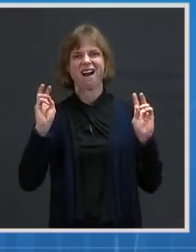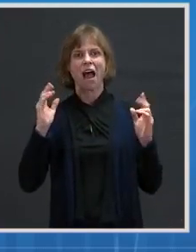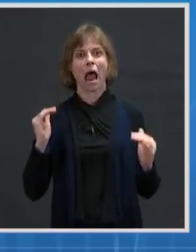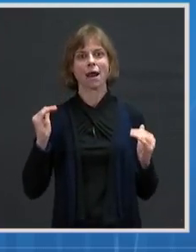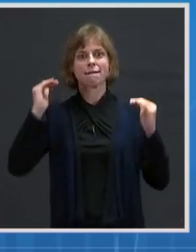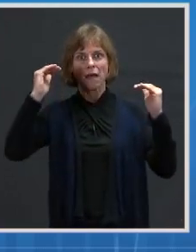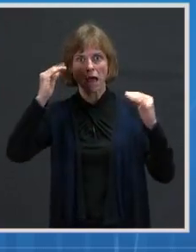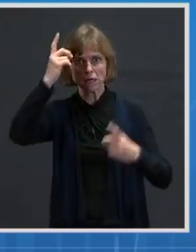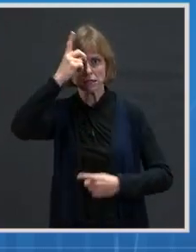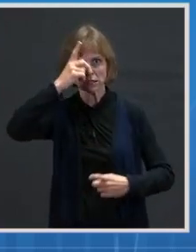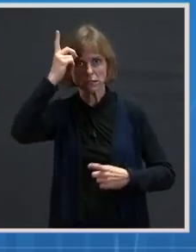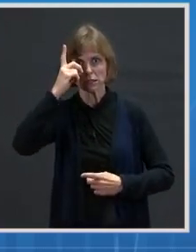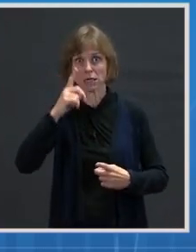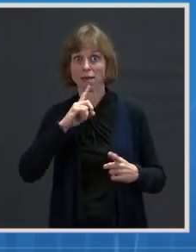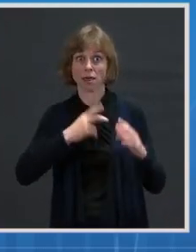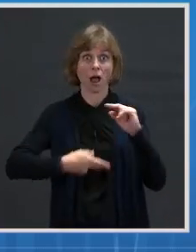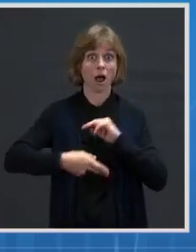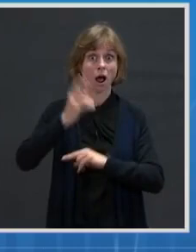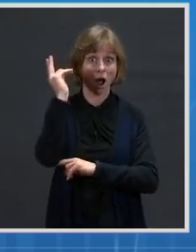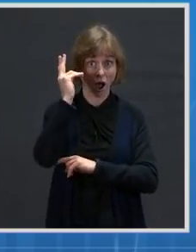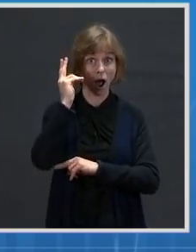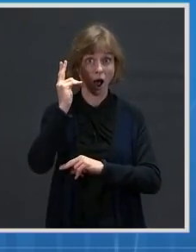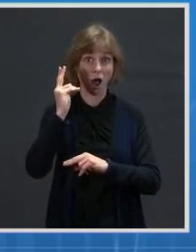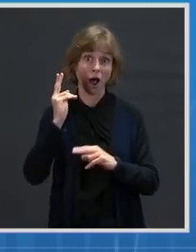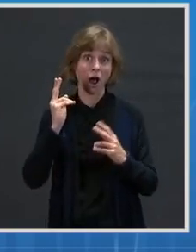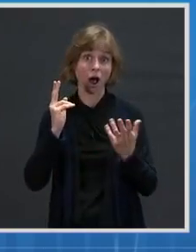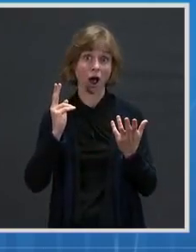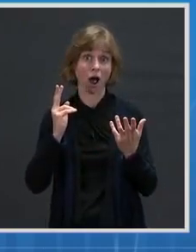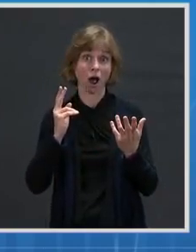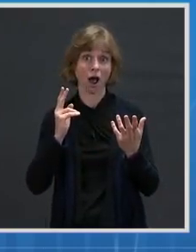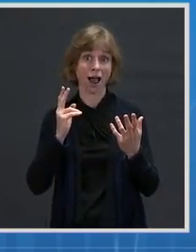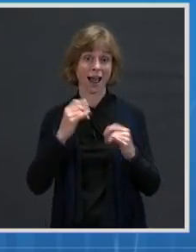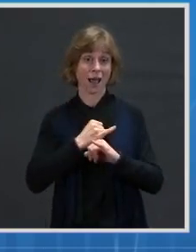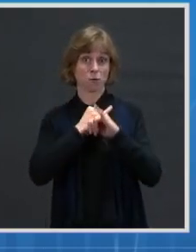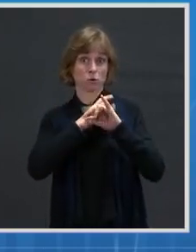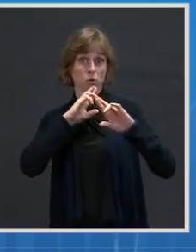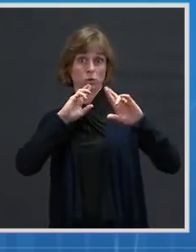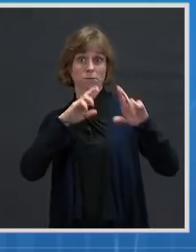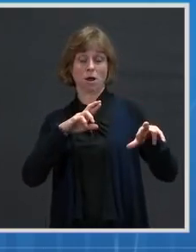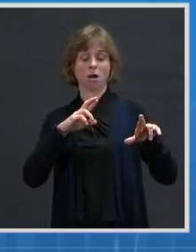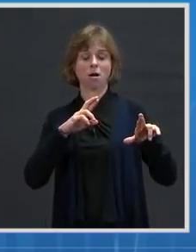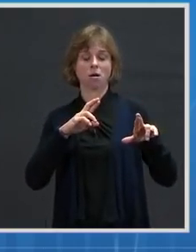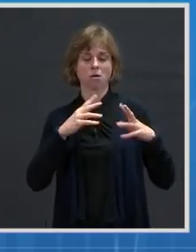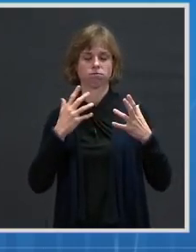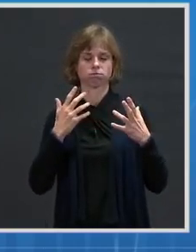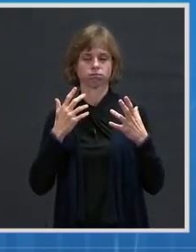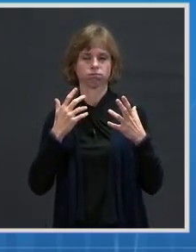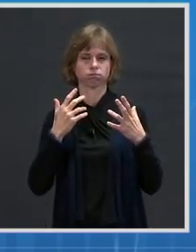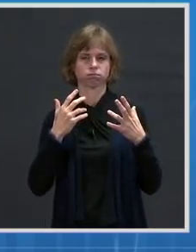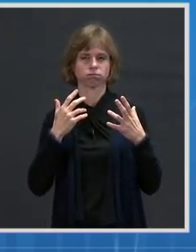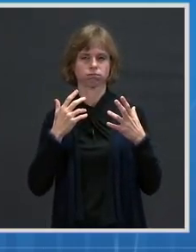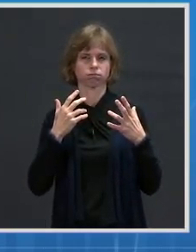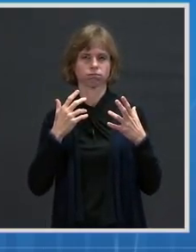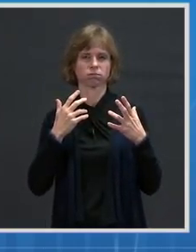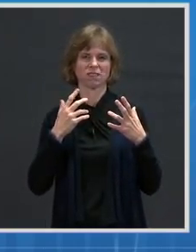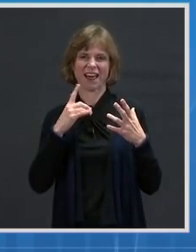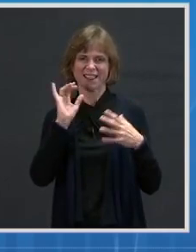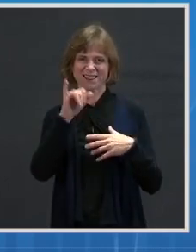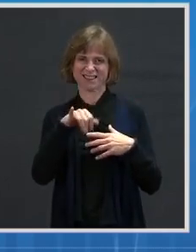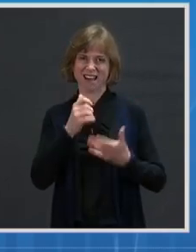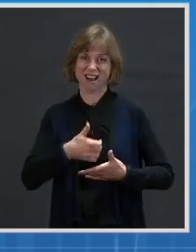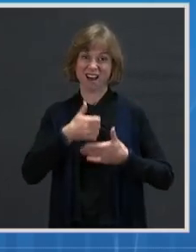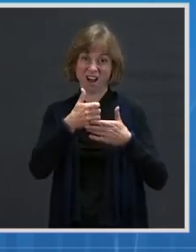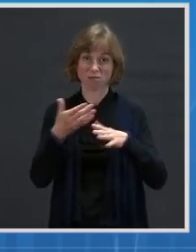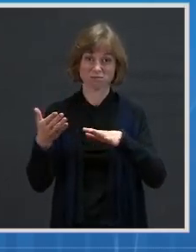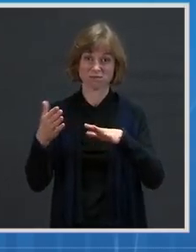or aberrant inflammatory or immunological response gives as much to the morbidity and